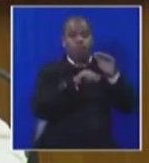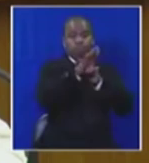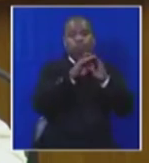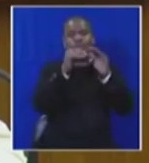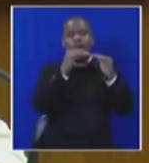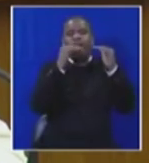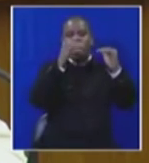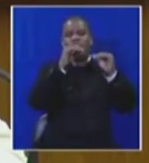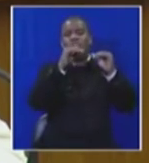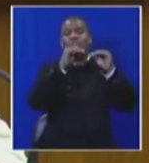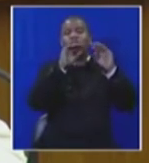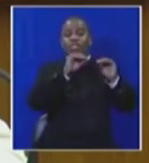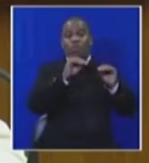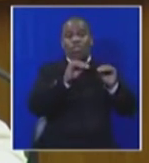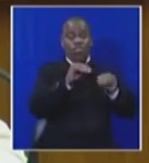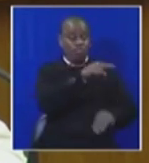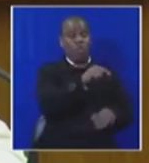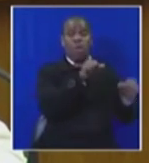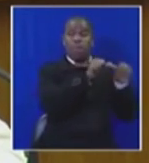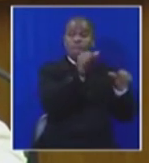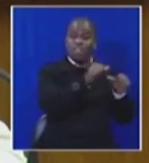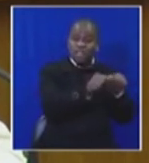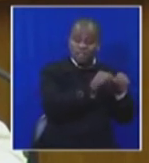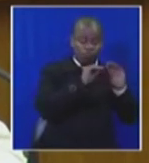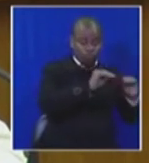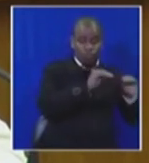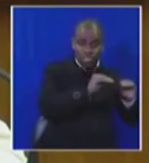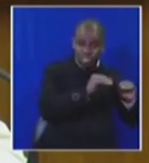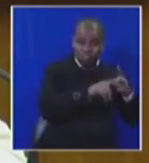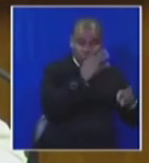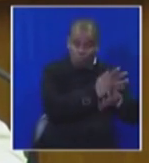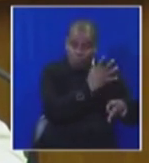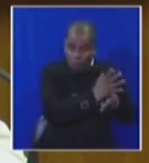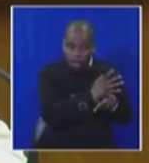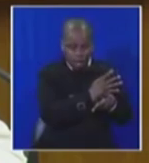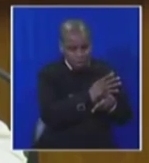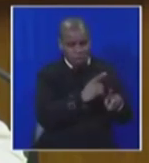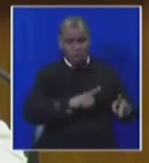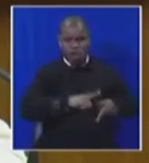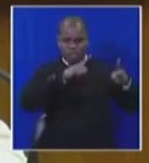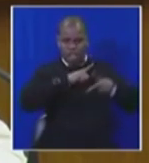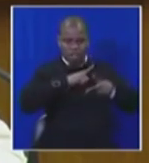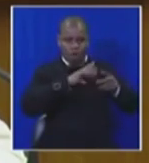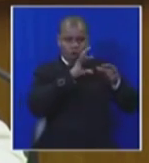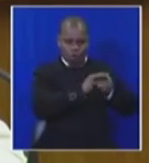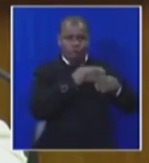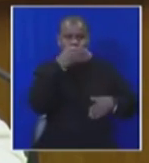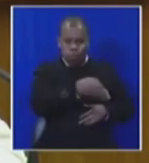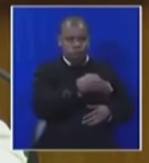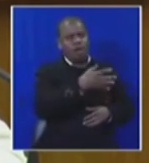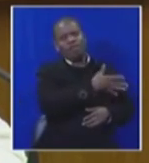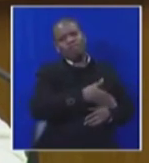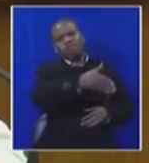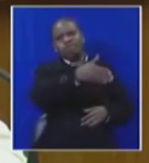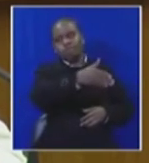The Western Cape is not only better in terms of education and employment, but the lives at home for our young people are better than